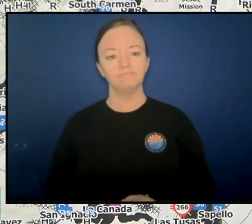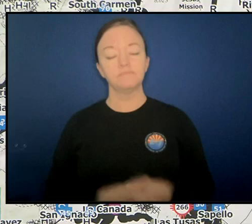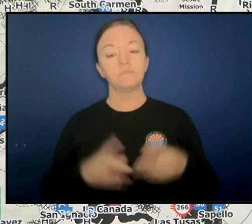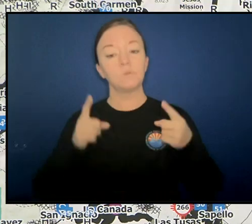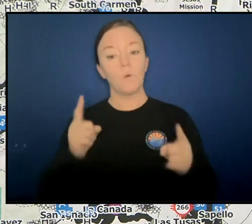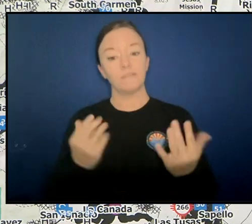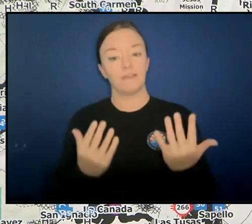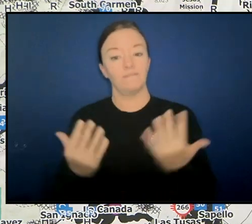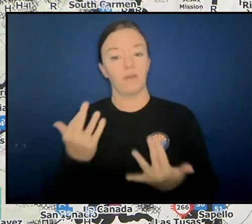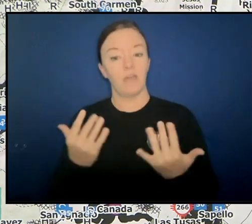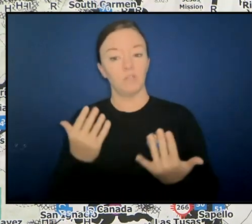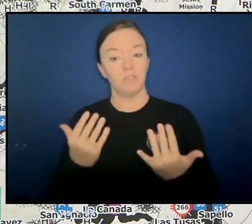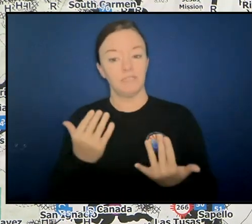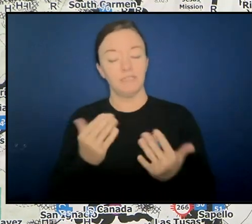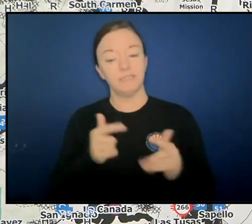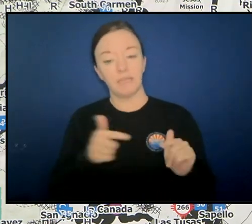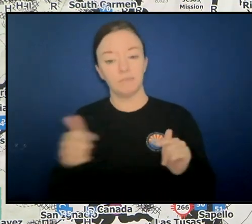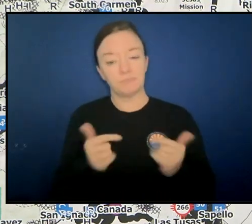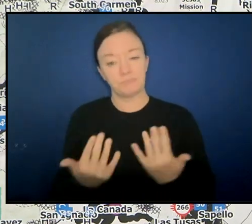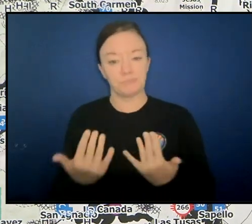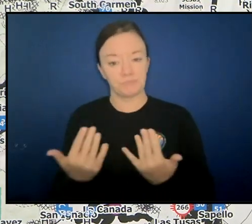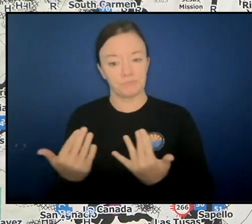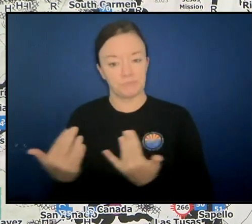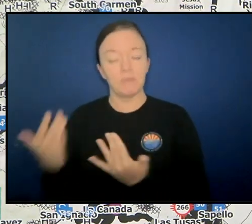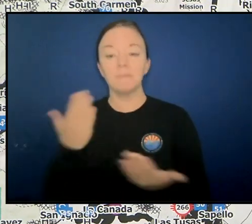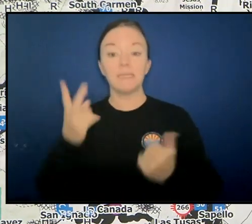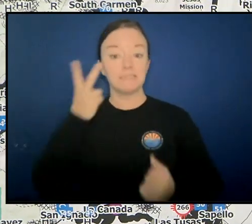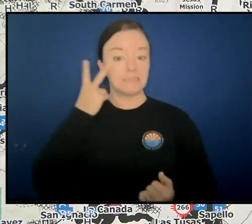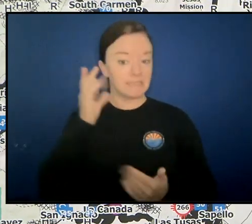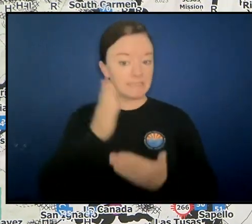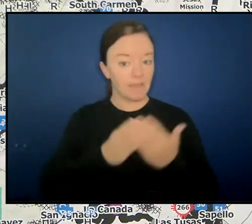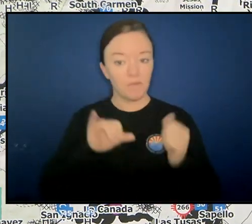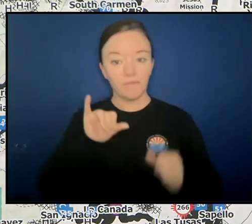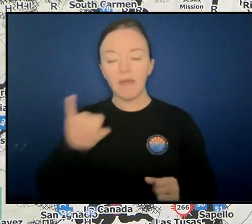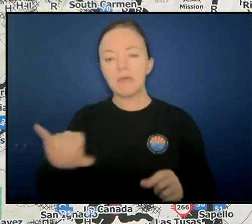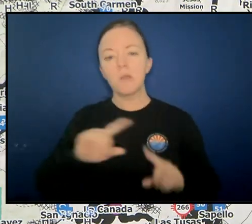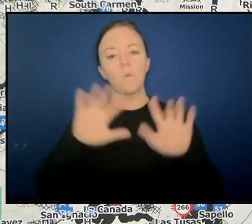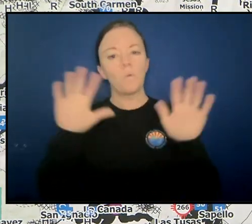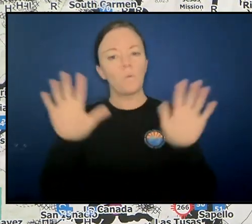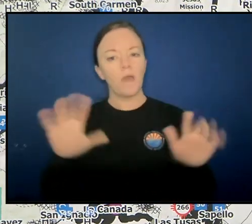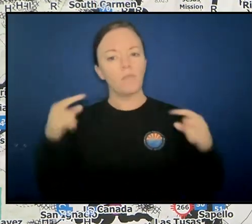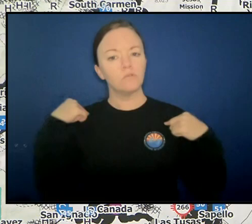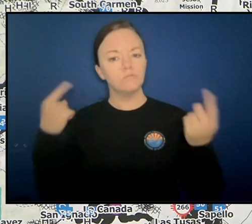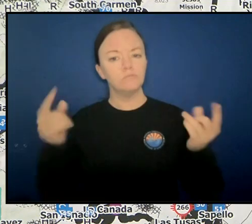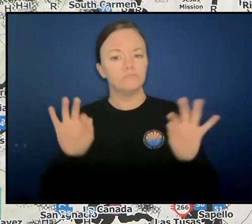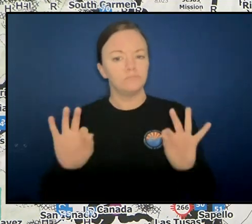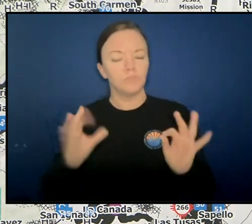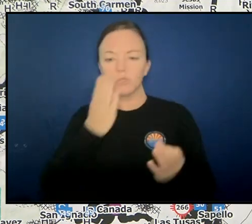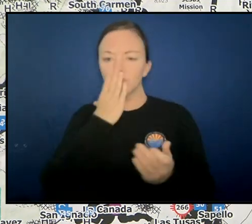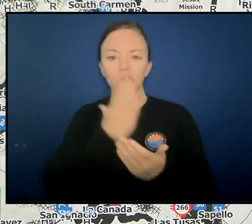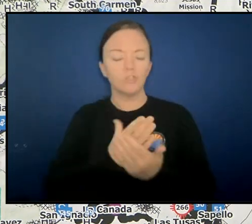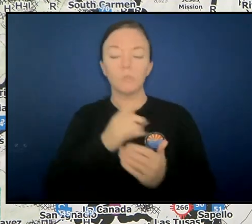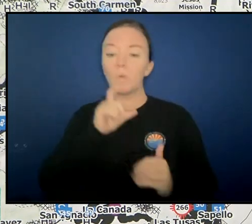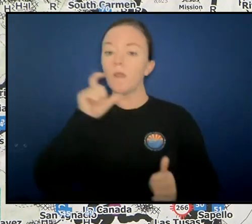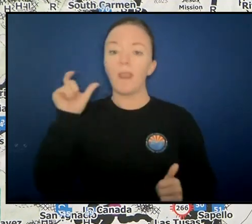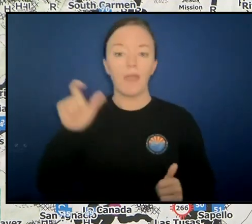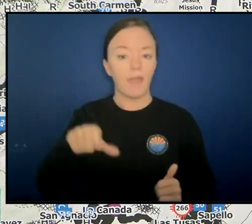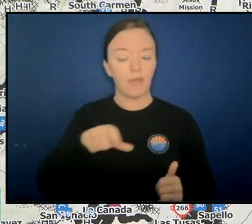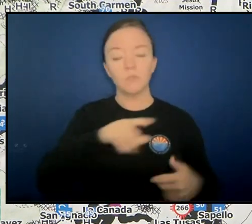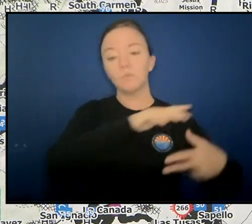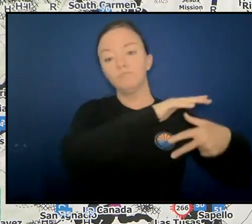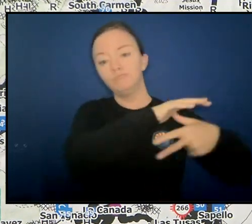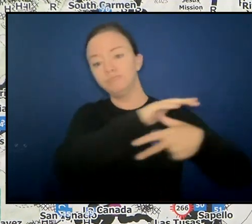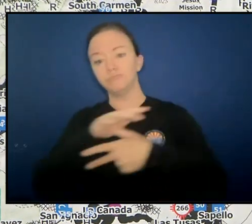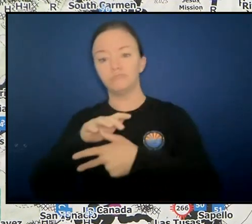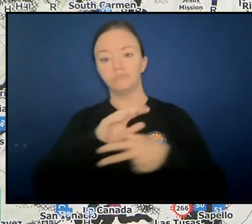operation continues, might see some of that. The conditions have been very favorable so far, so we haven't had to really get that up and put that to full use